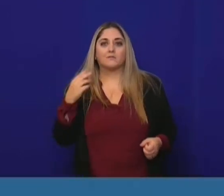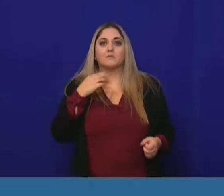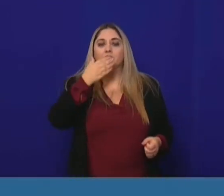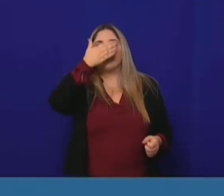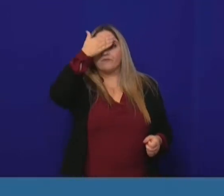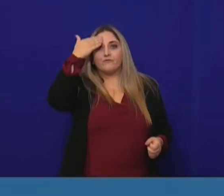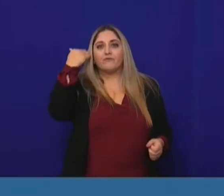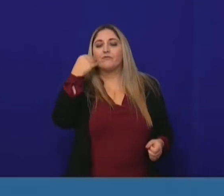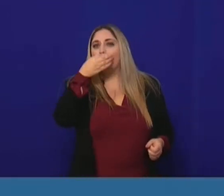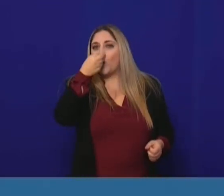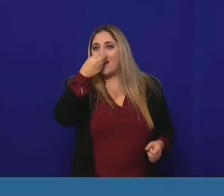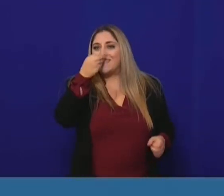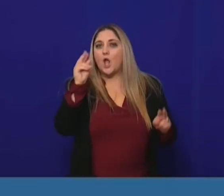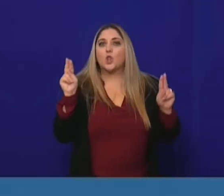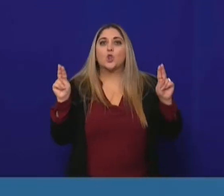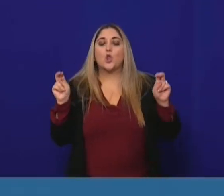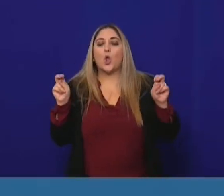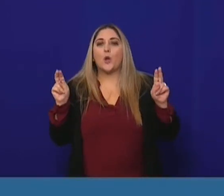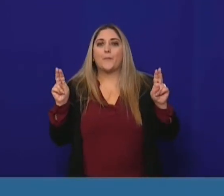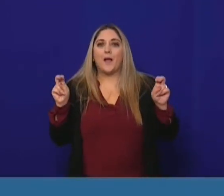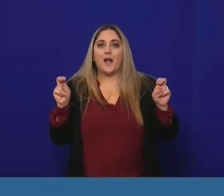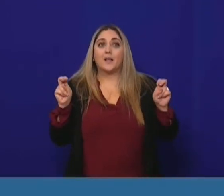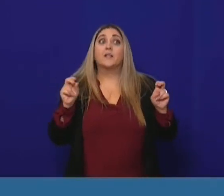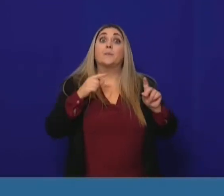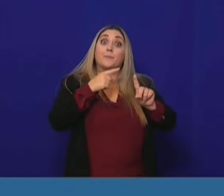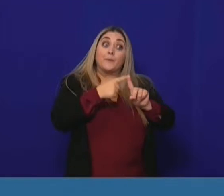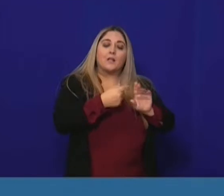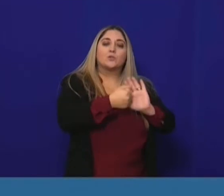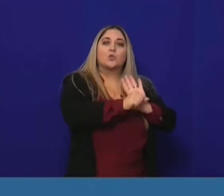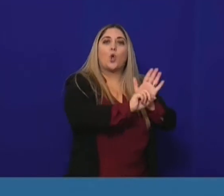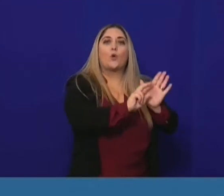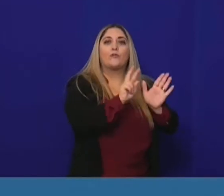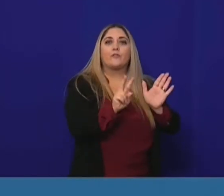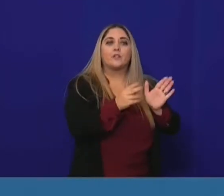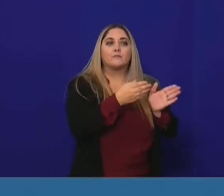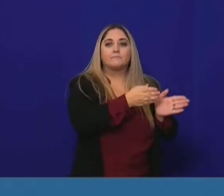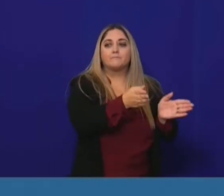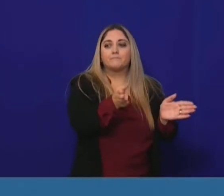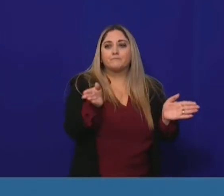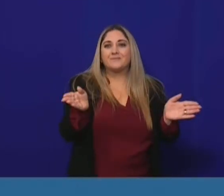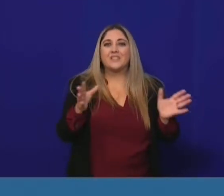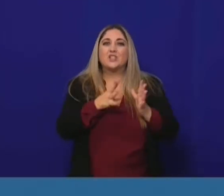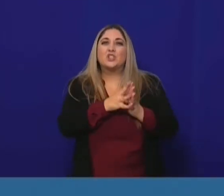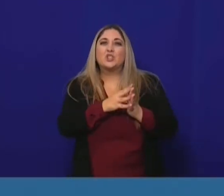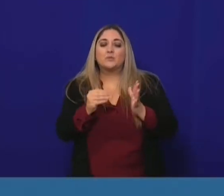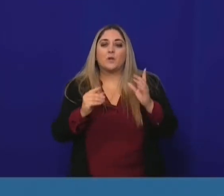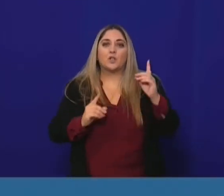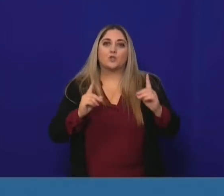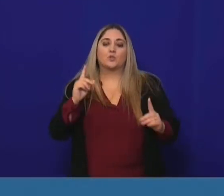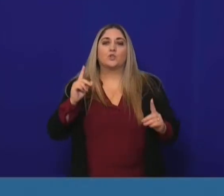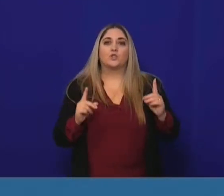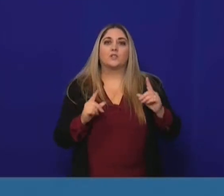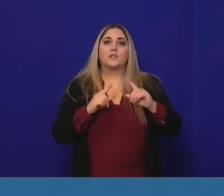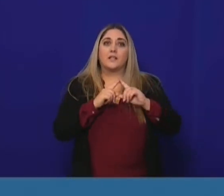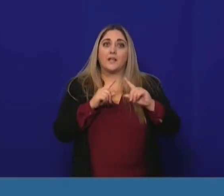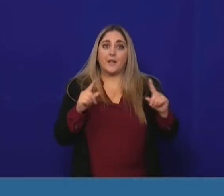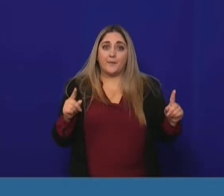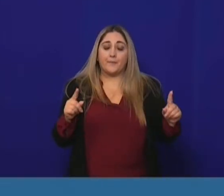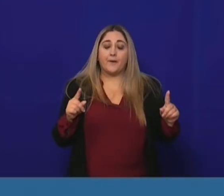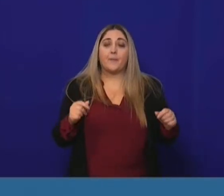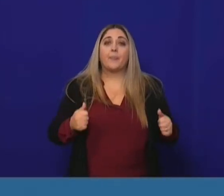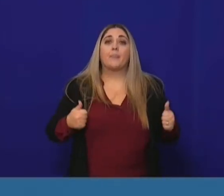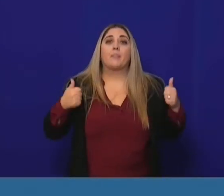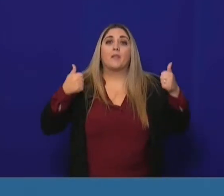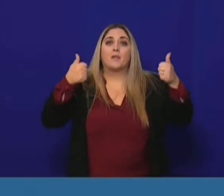viruses tal-irjaħat komuni u anke il-COVID li ħafna mis-sintomi huma simili ħafna, però importanti li